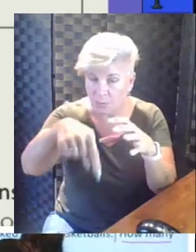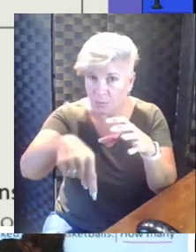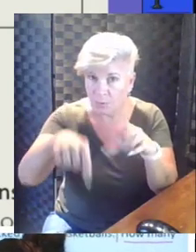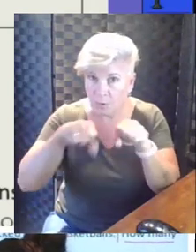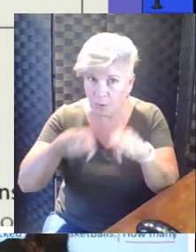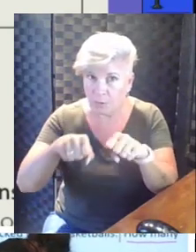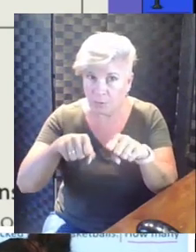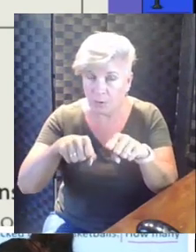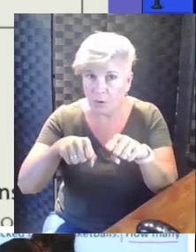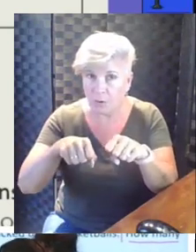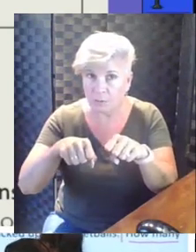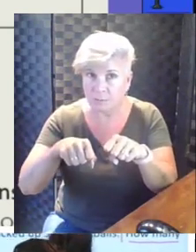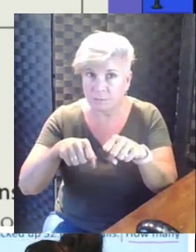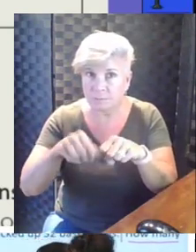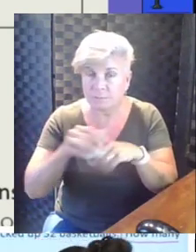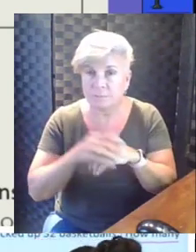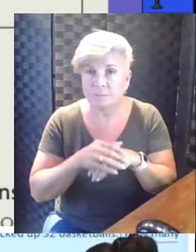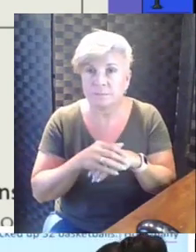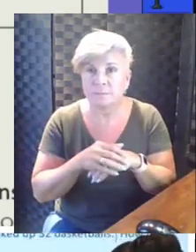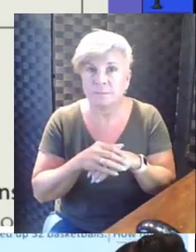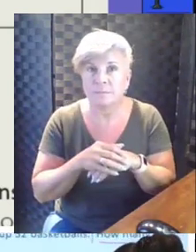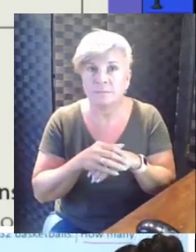basketballs on the cart.